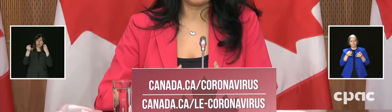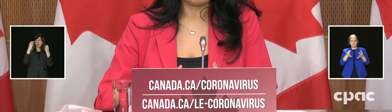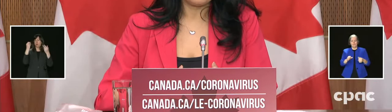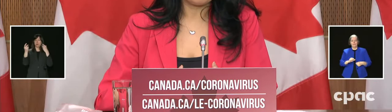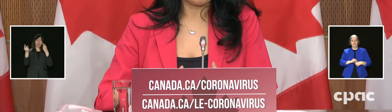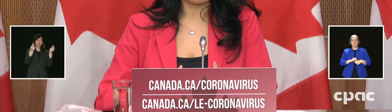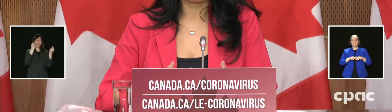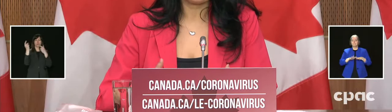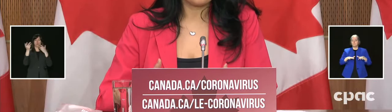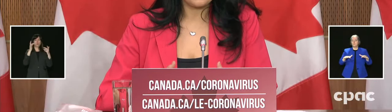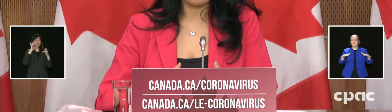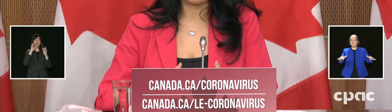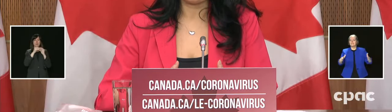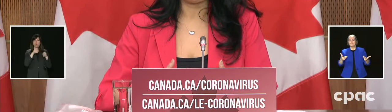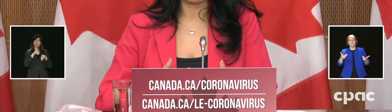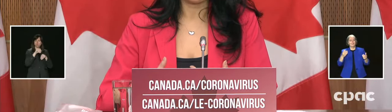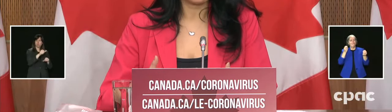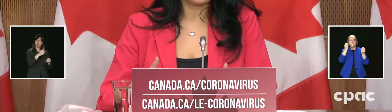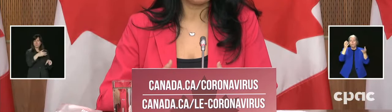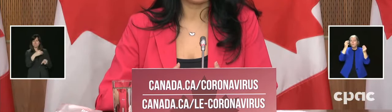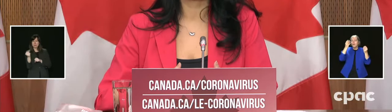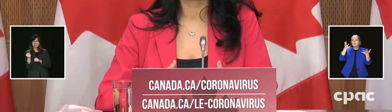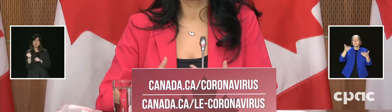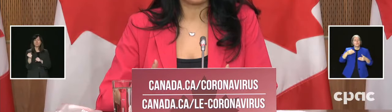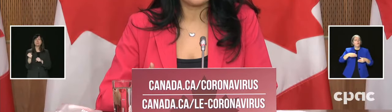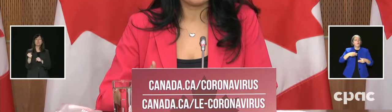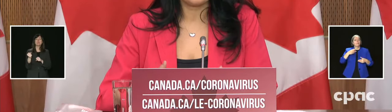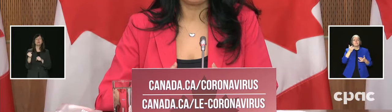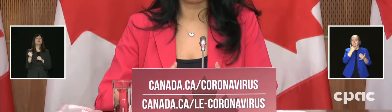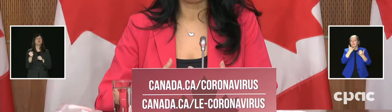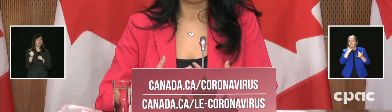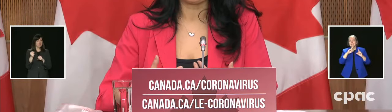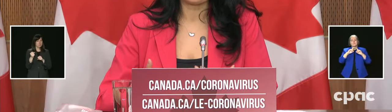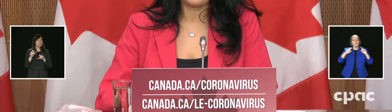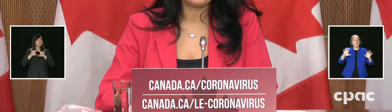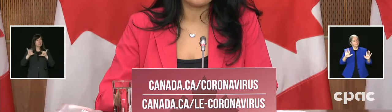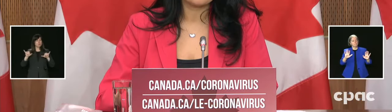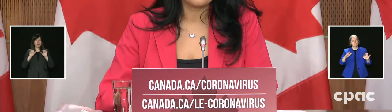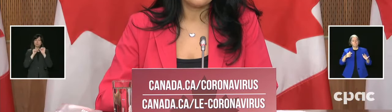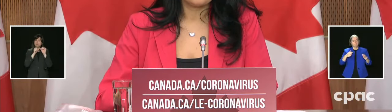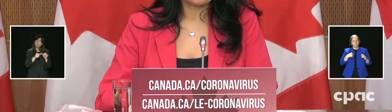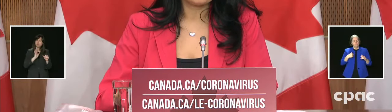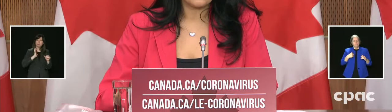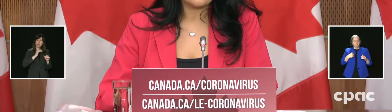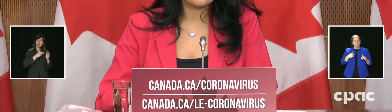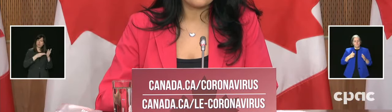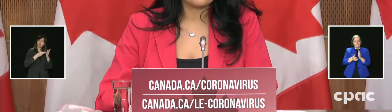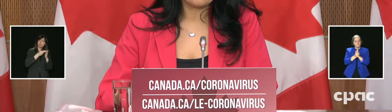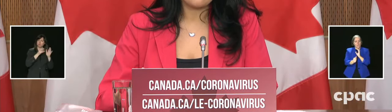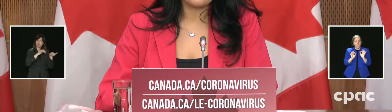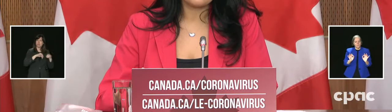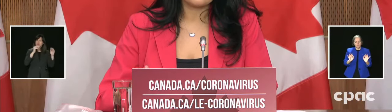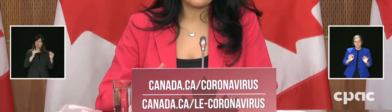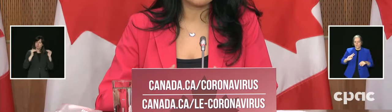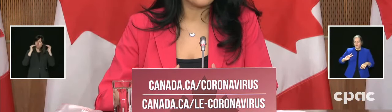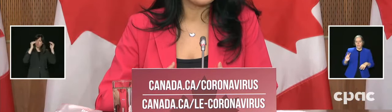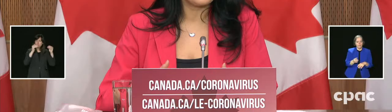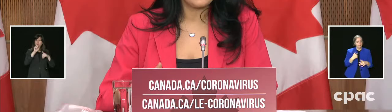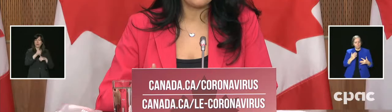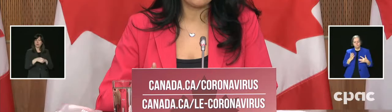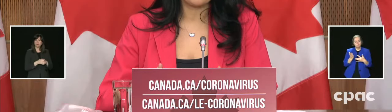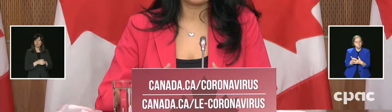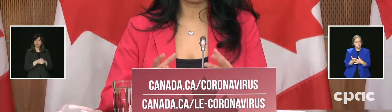things in a more efficient way. We're doing it very quickly. At the same time, we're making sure that we're maintaining those high standards of evidence, and we're